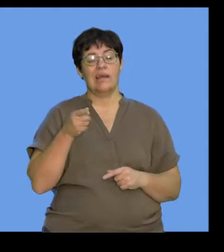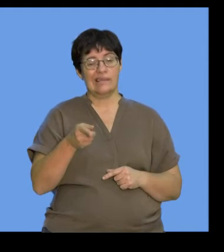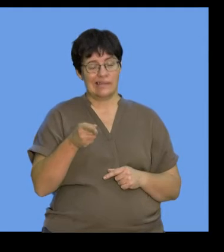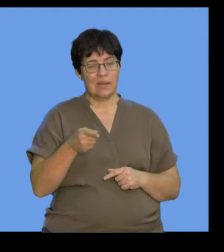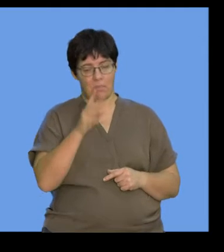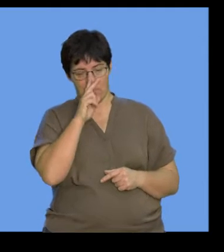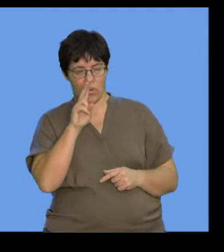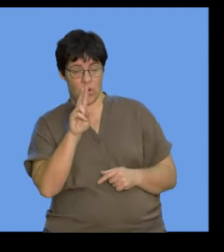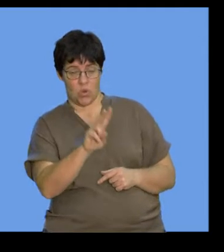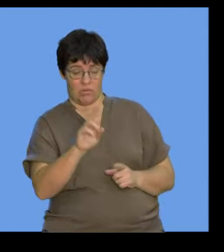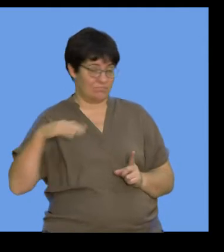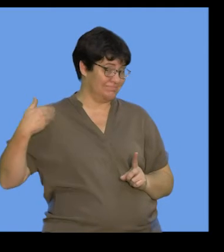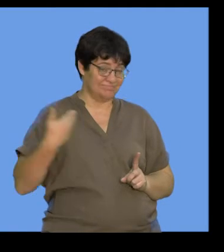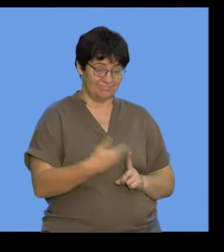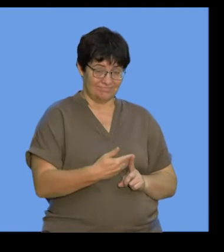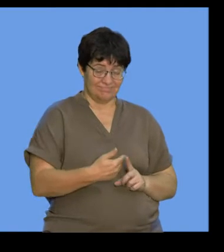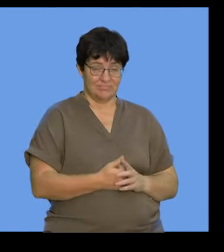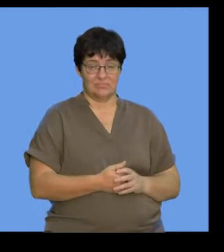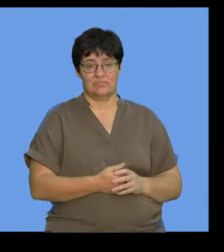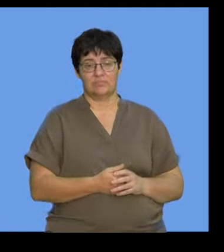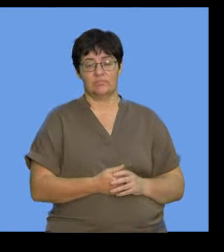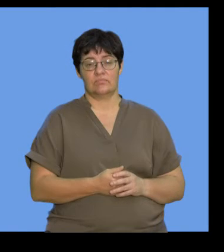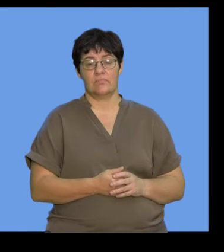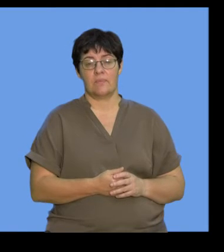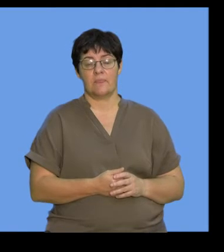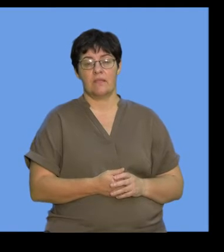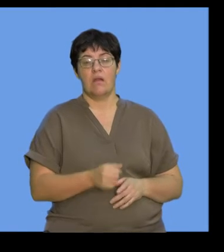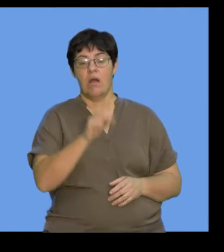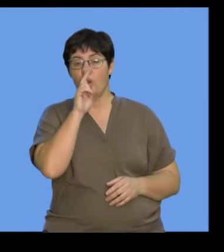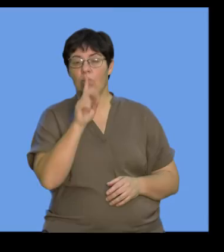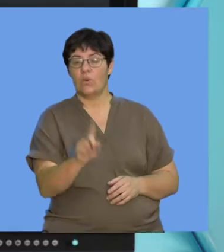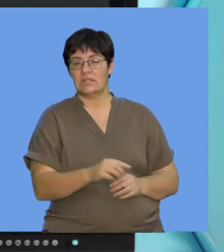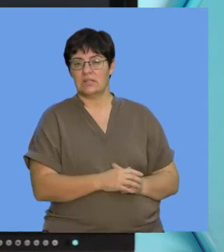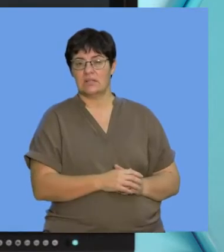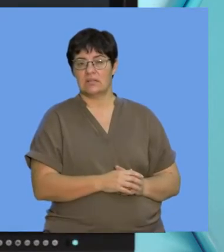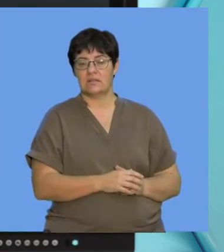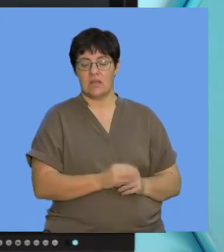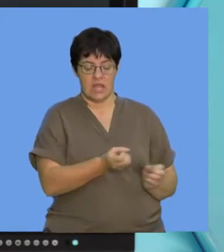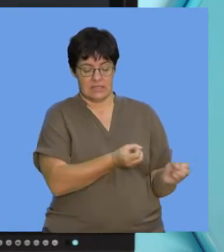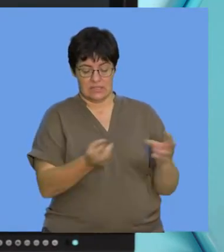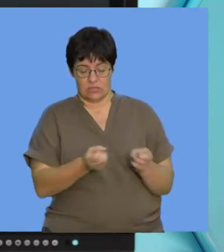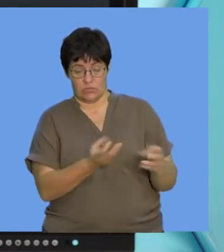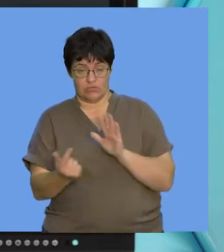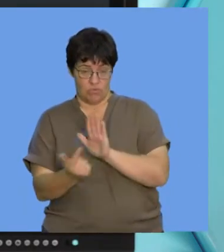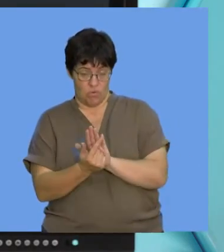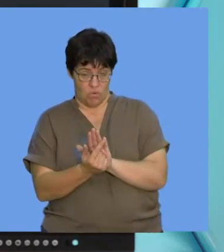So the main thing here, guys, that we've been looking at so far is looking at what we